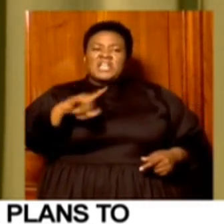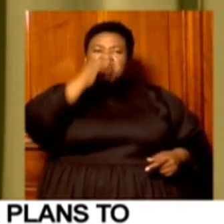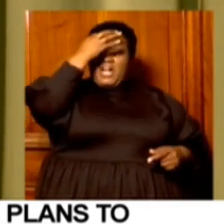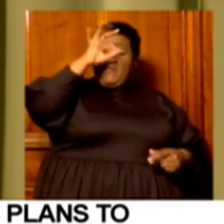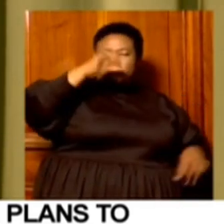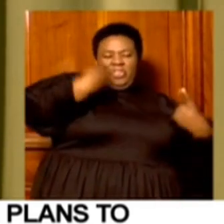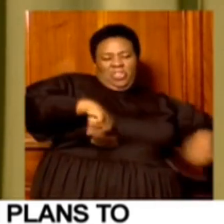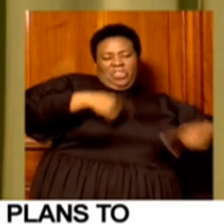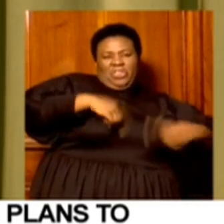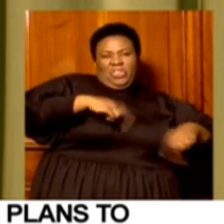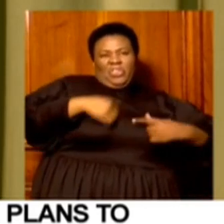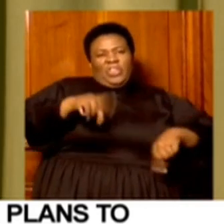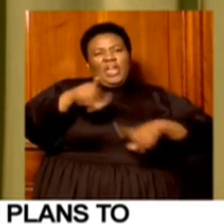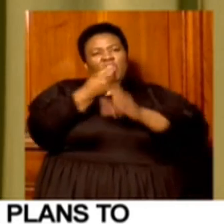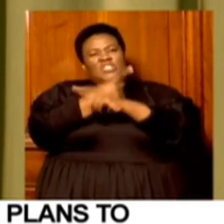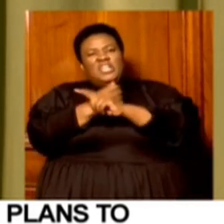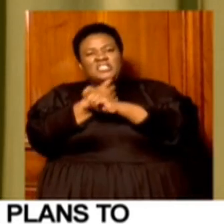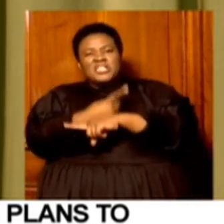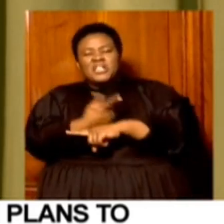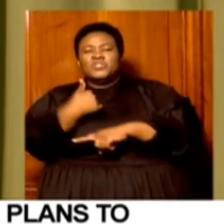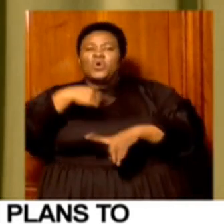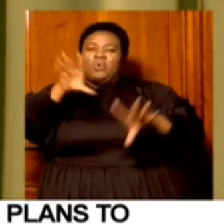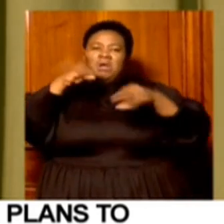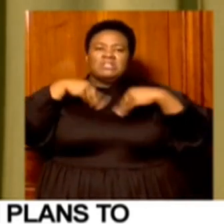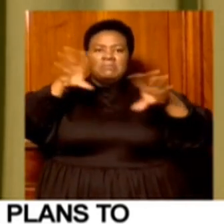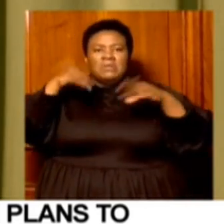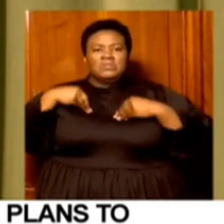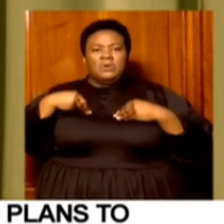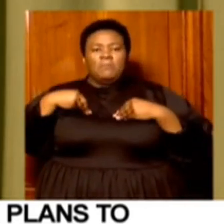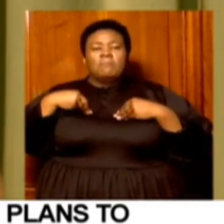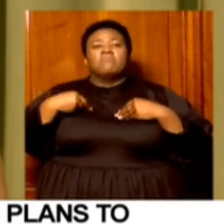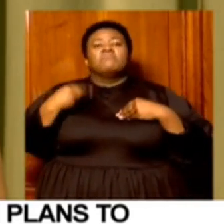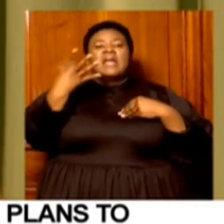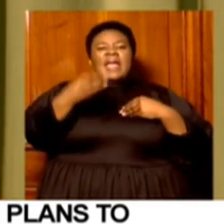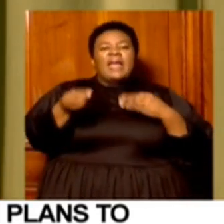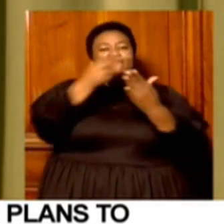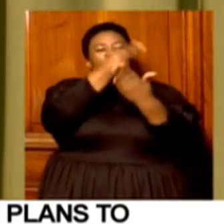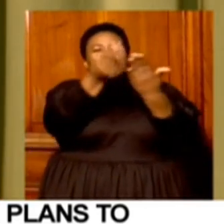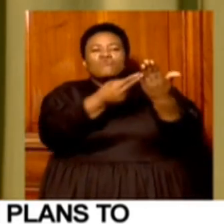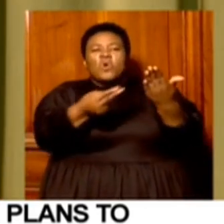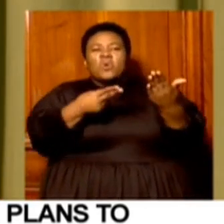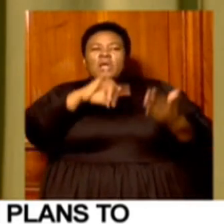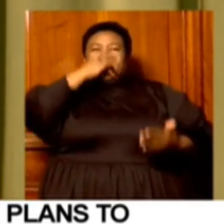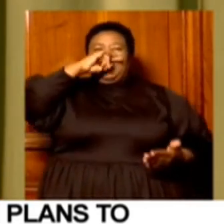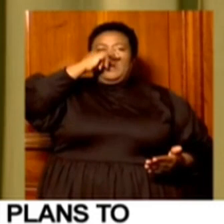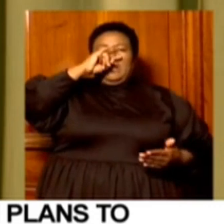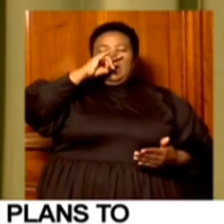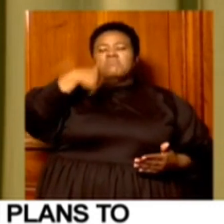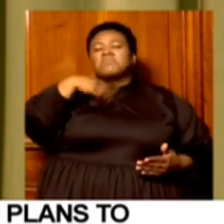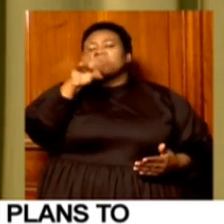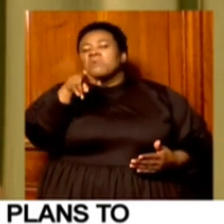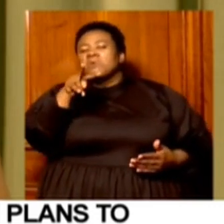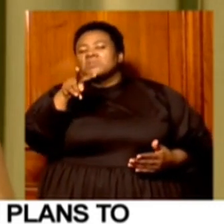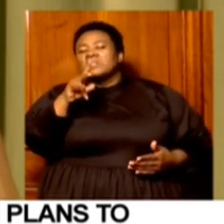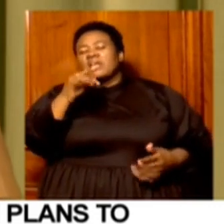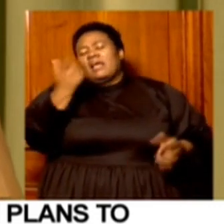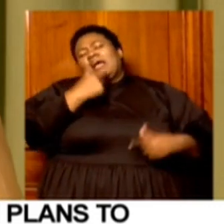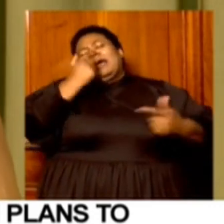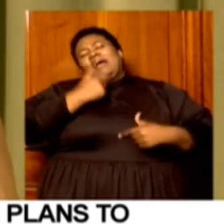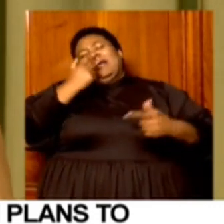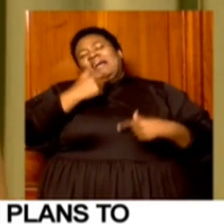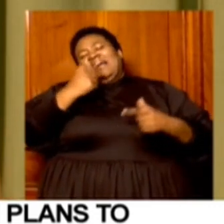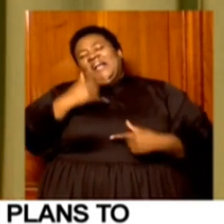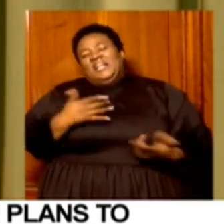taxi industry, we are succumbing. There are even cartoons which make me laugh. I mean, it's fine.